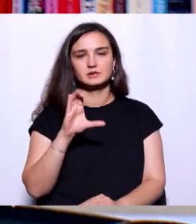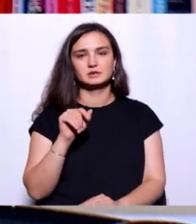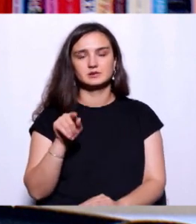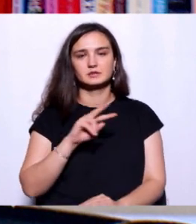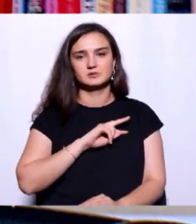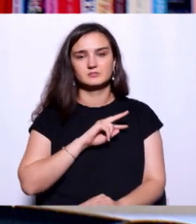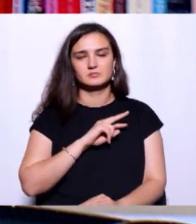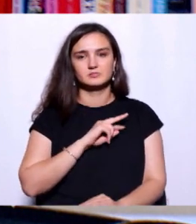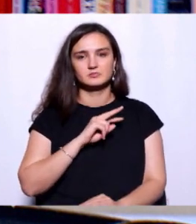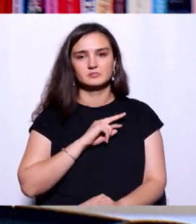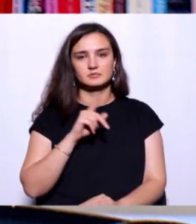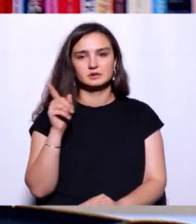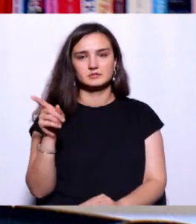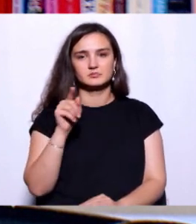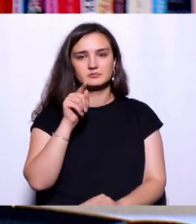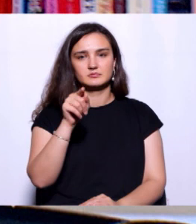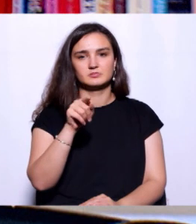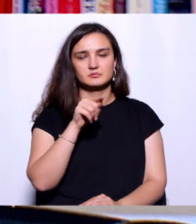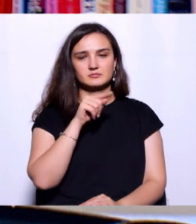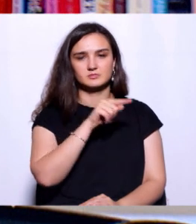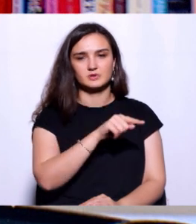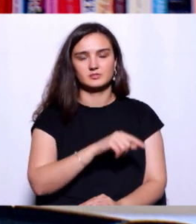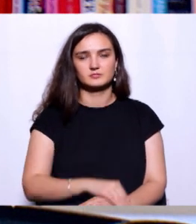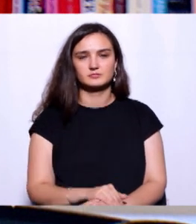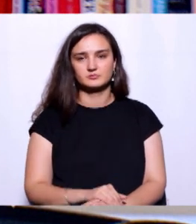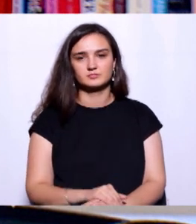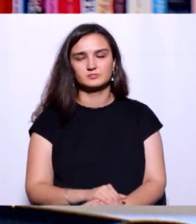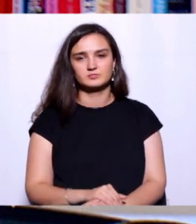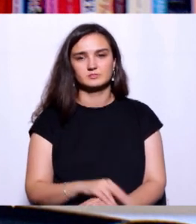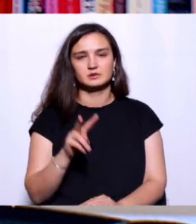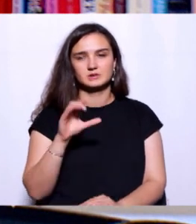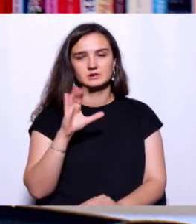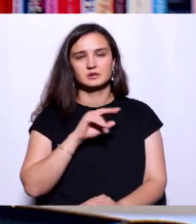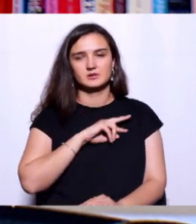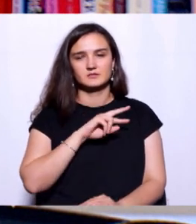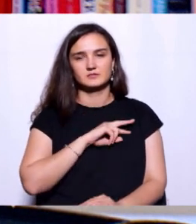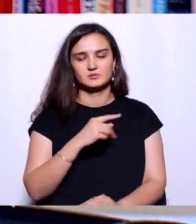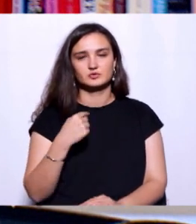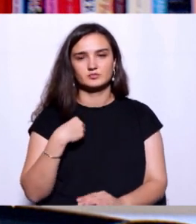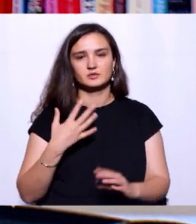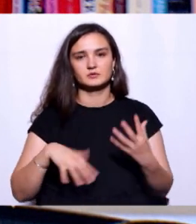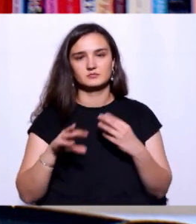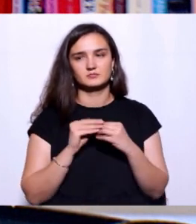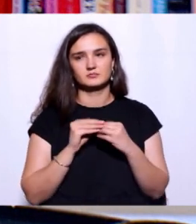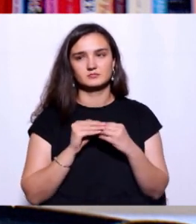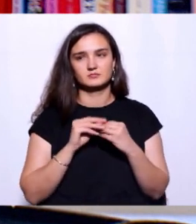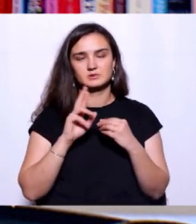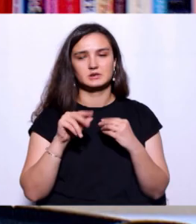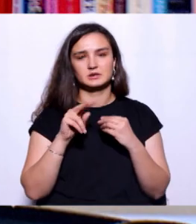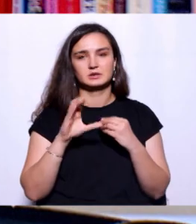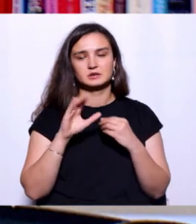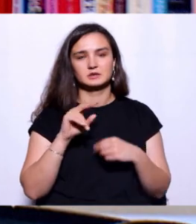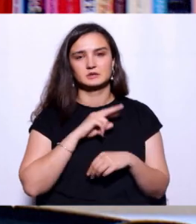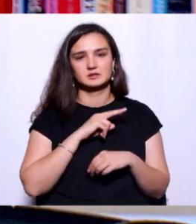Lisa loves him, it, and her. Lisa loves us. And